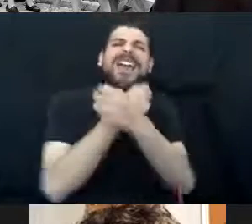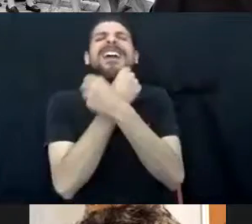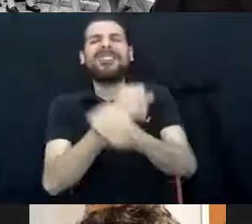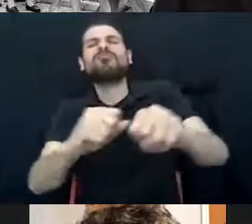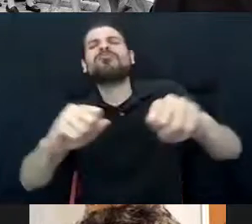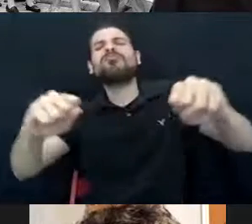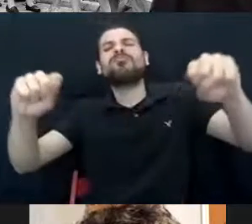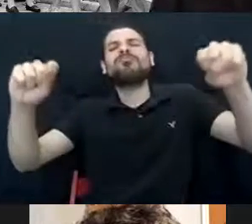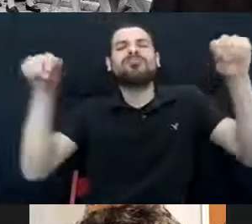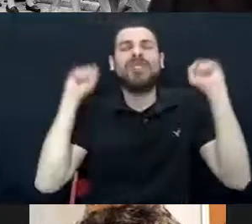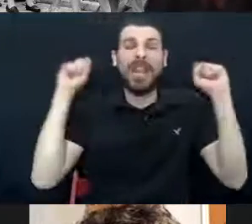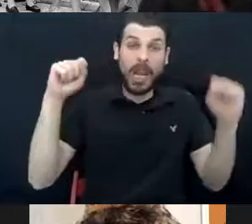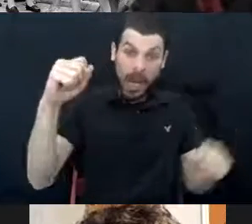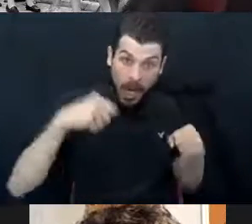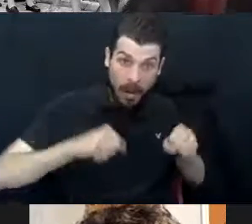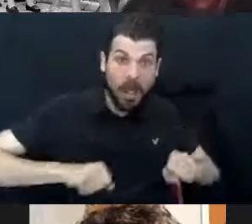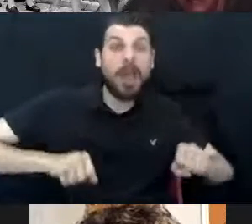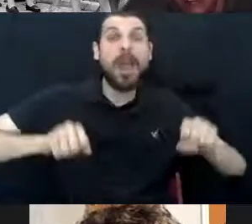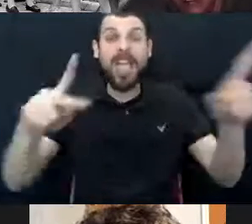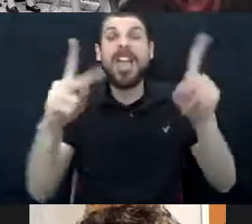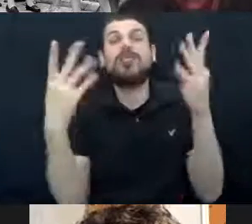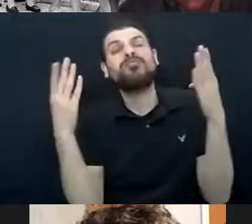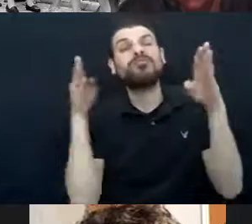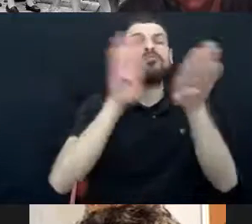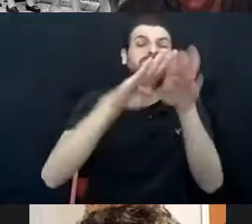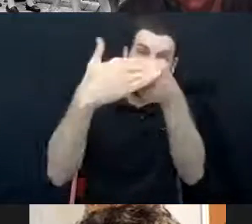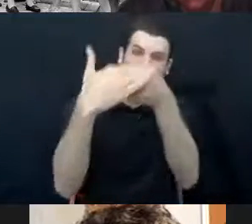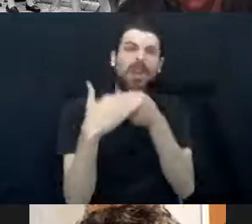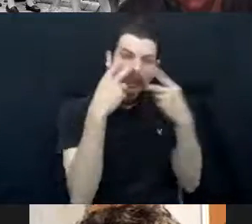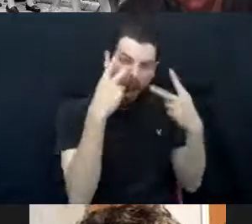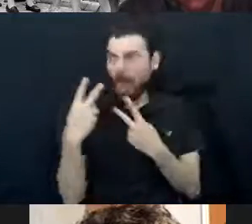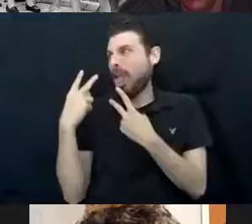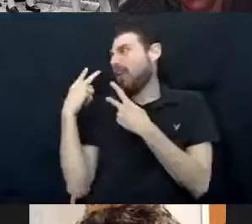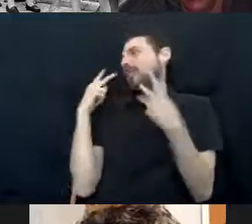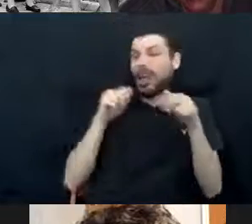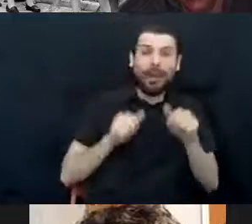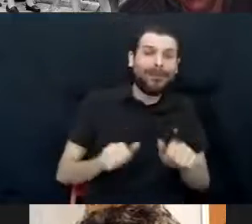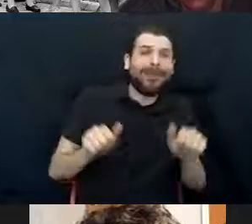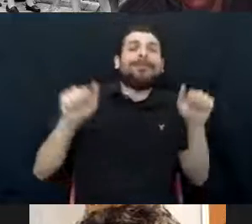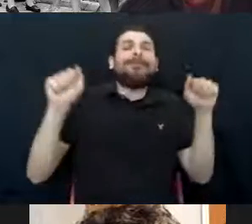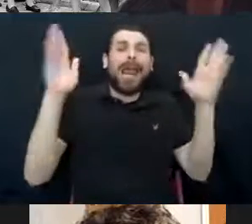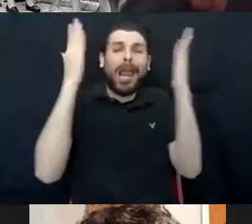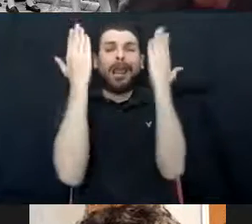Sing it with me. Ain't gonna let nobody turn me round, turn me